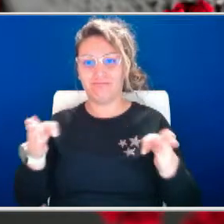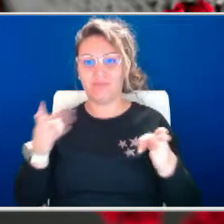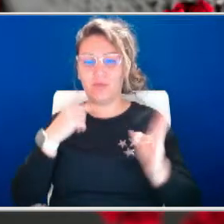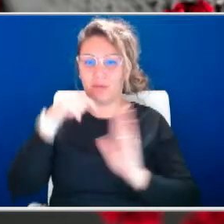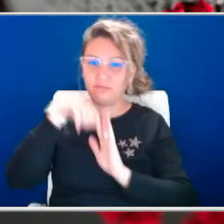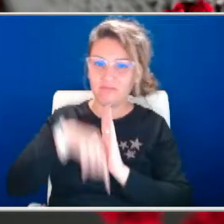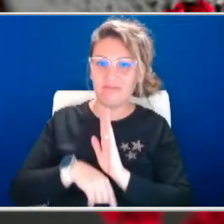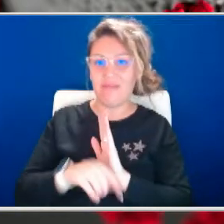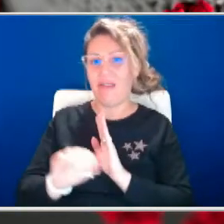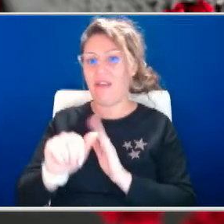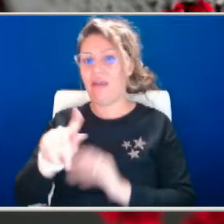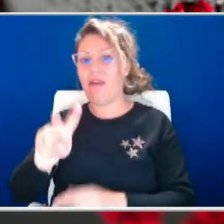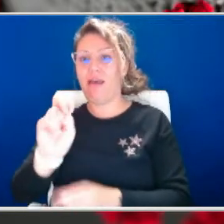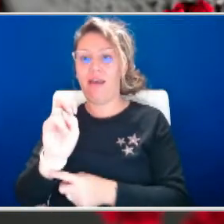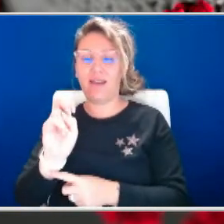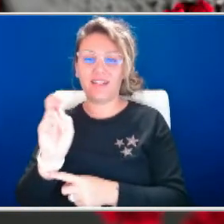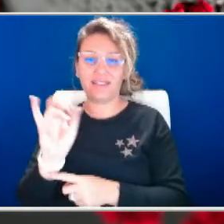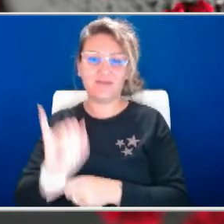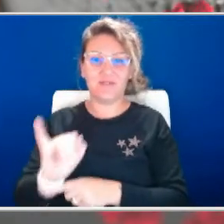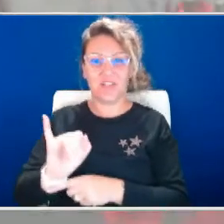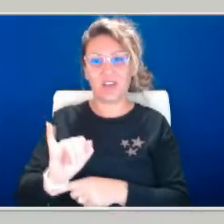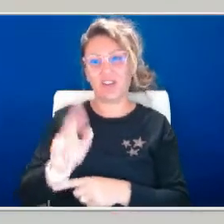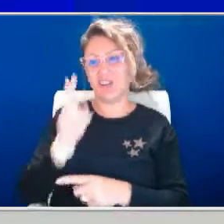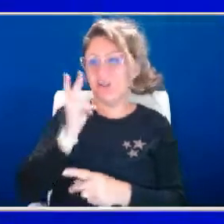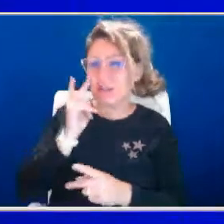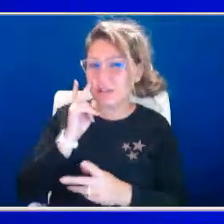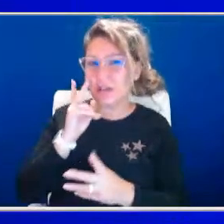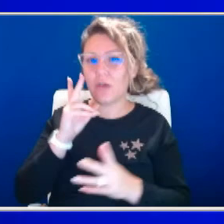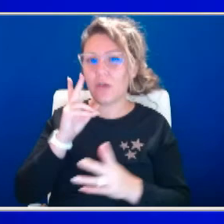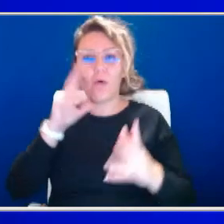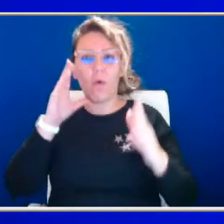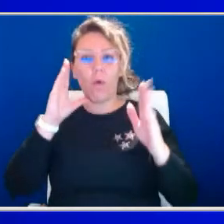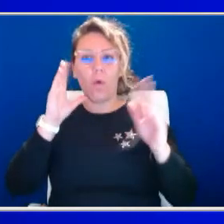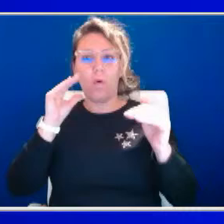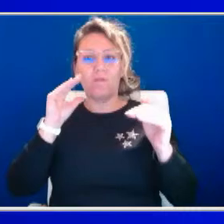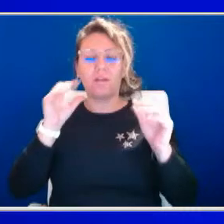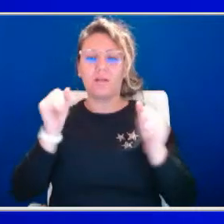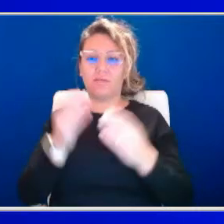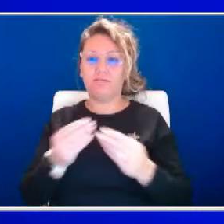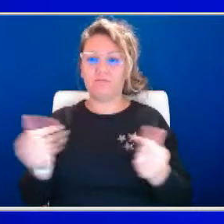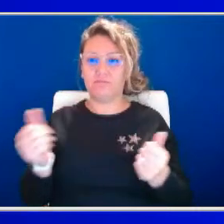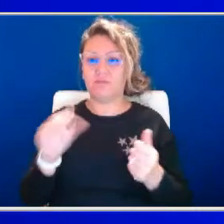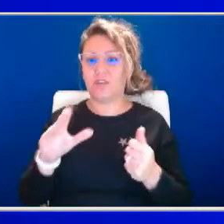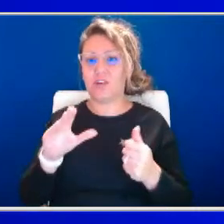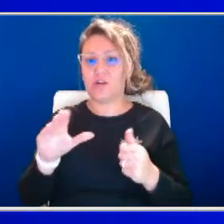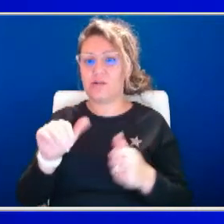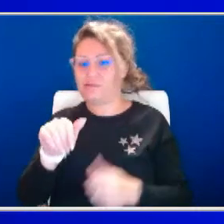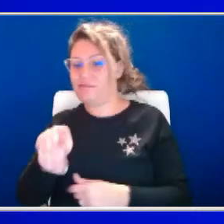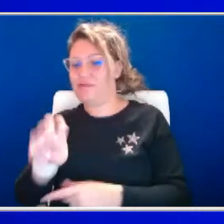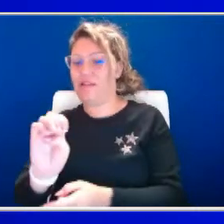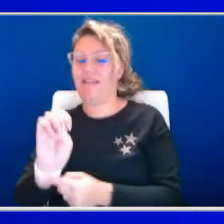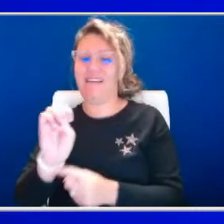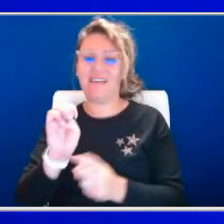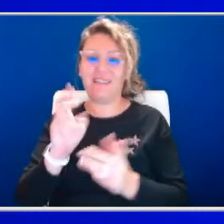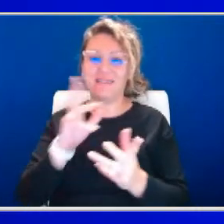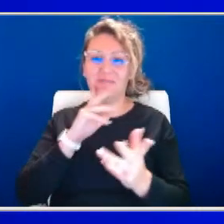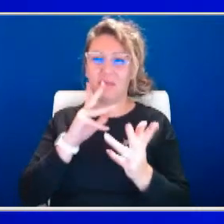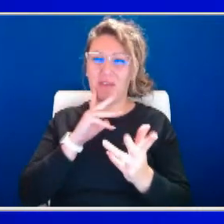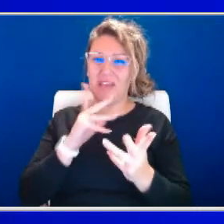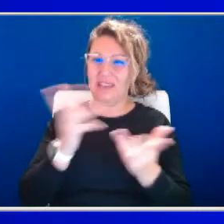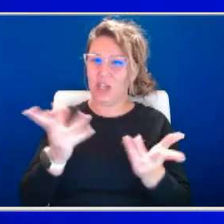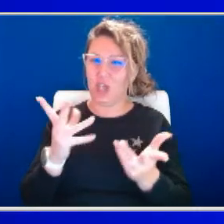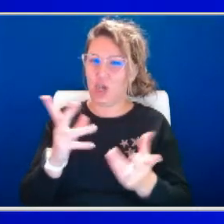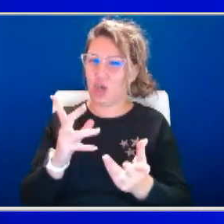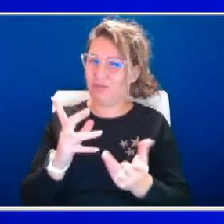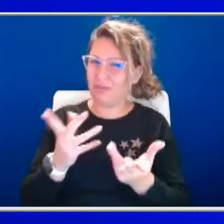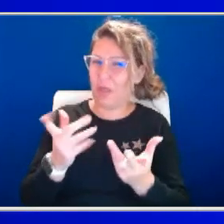active infections and just look and see, and hopefully we can resolve some of their active flags because they may have been here a little bit. So we'll have